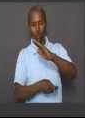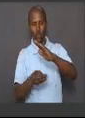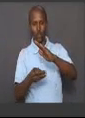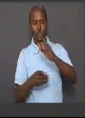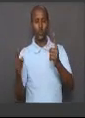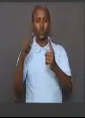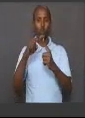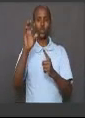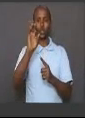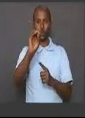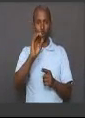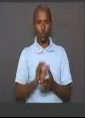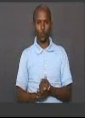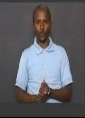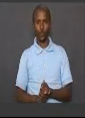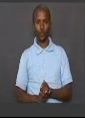to 0.